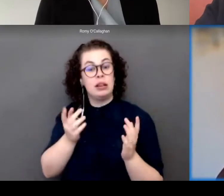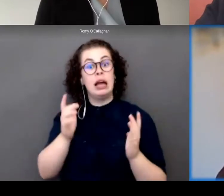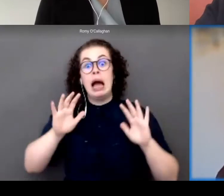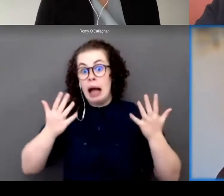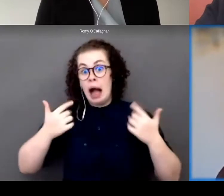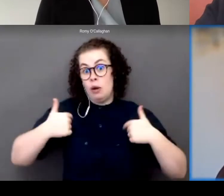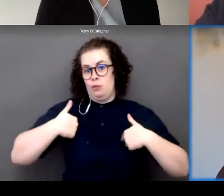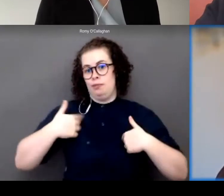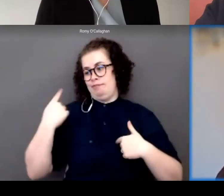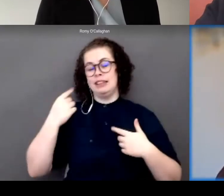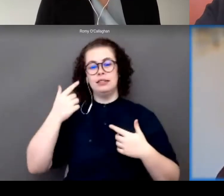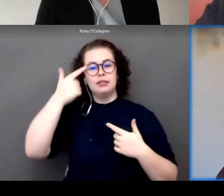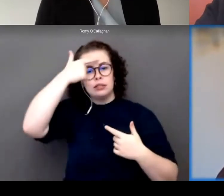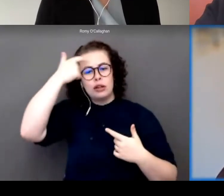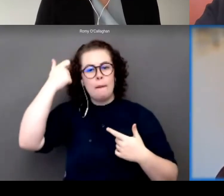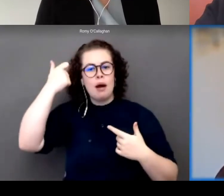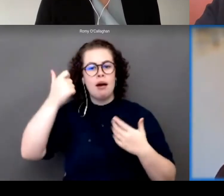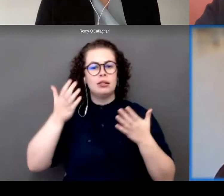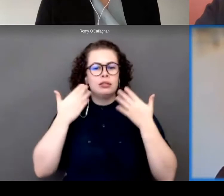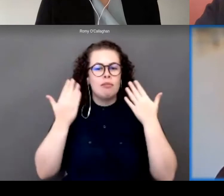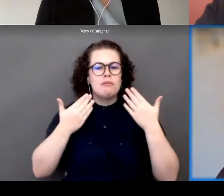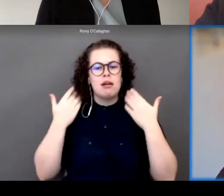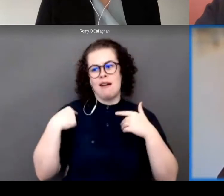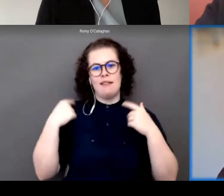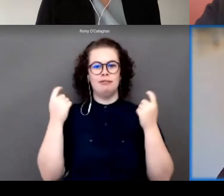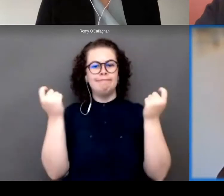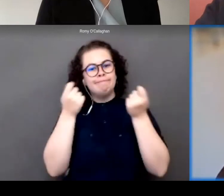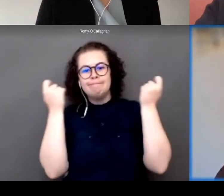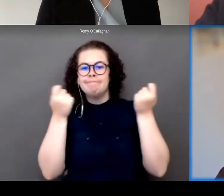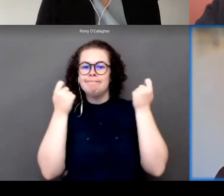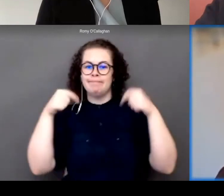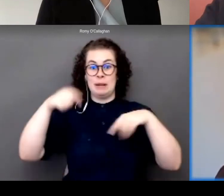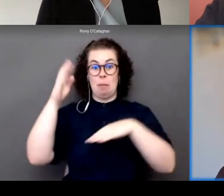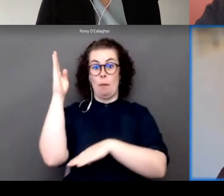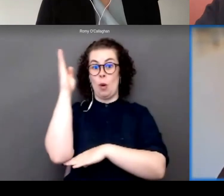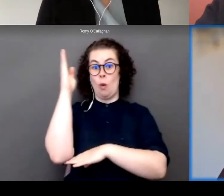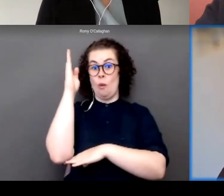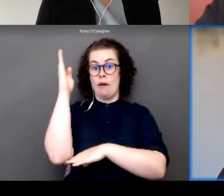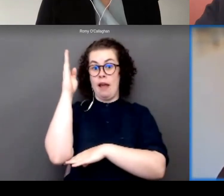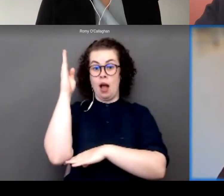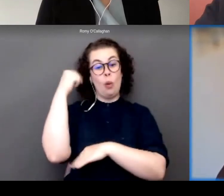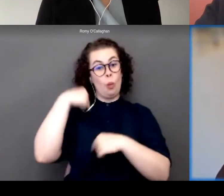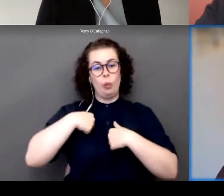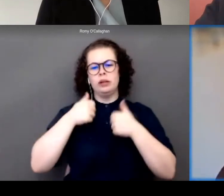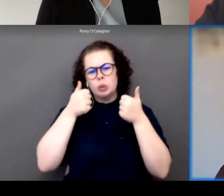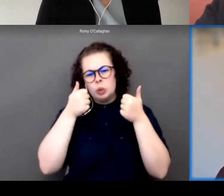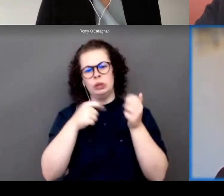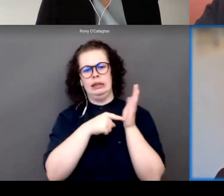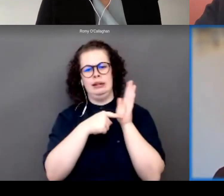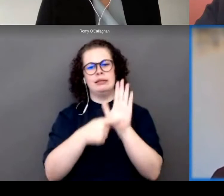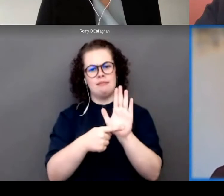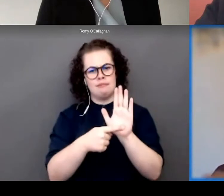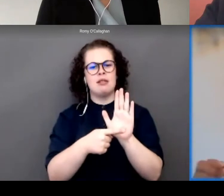Bologna could be surely considered as a very good practice to follow. That is to